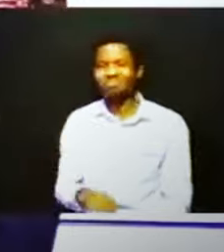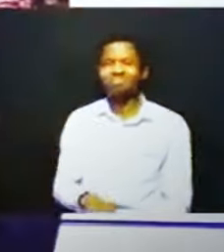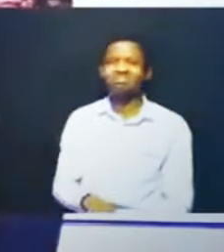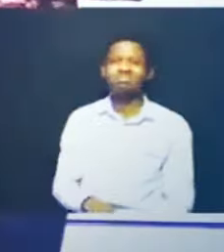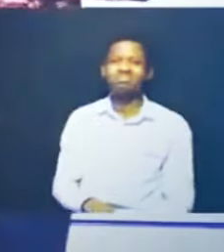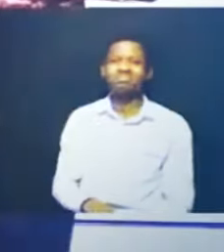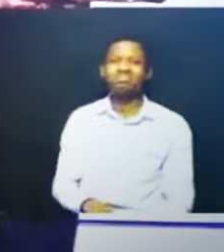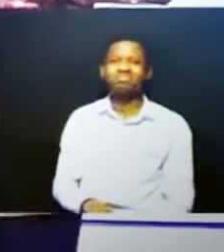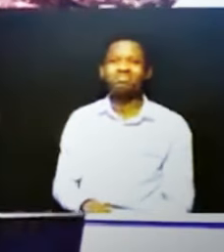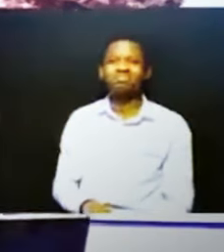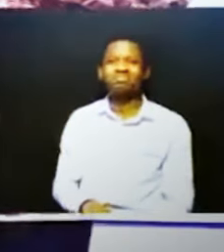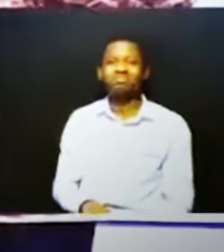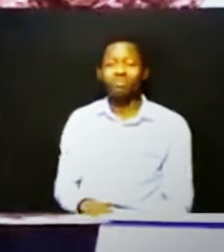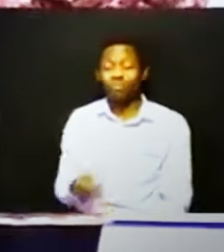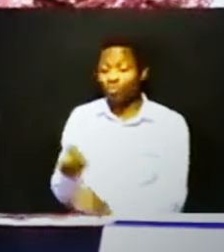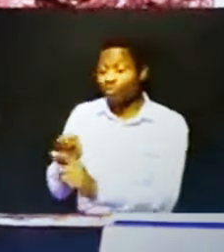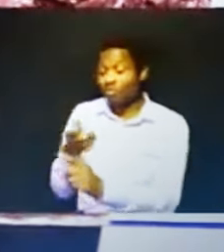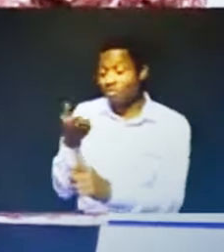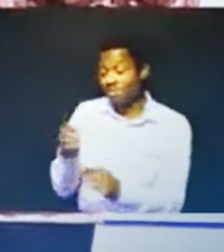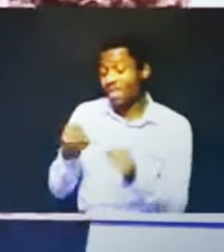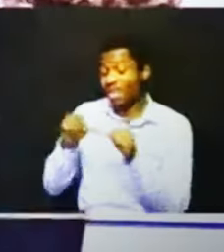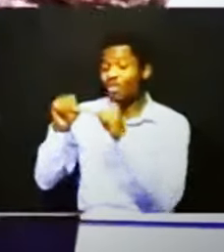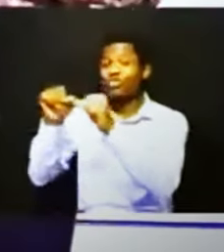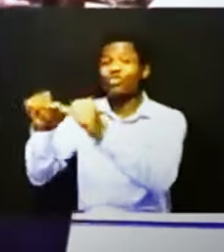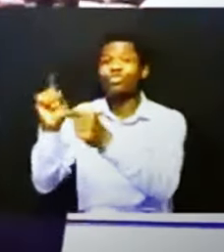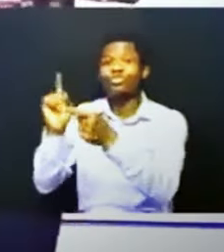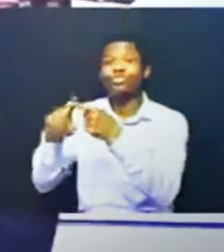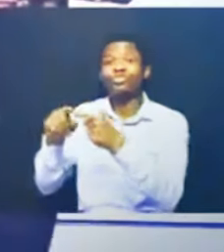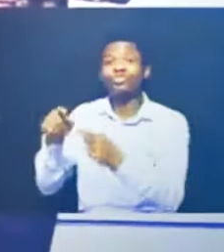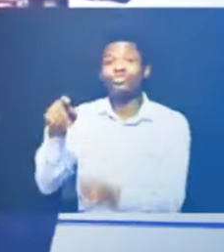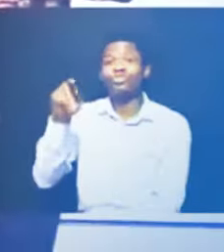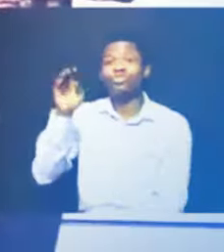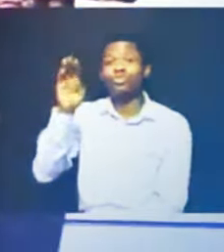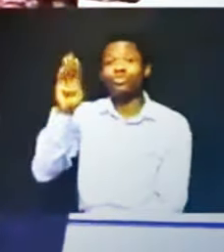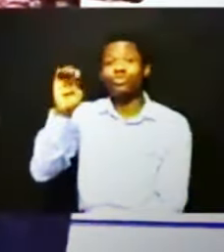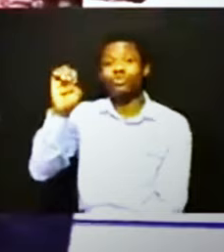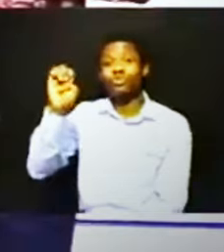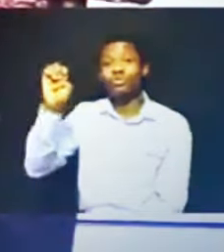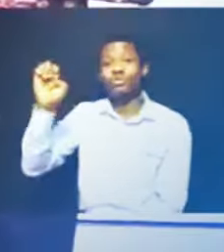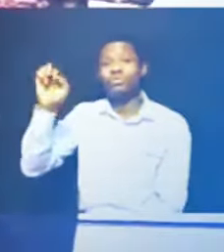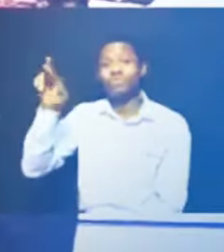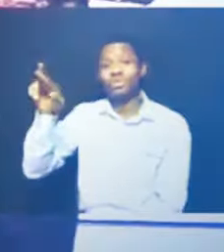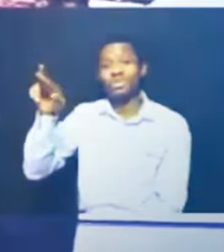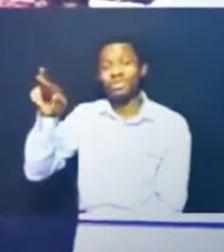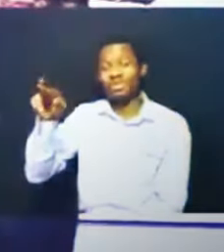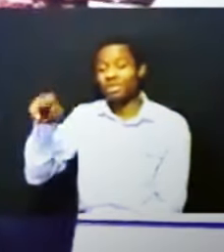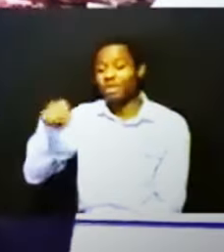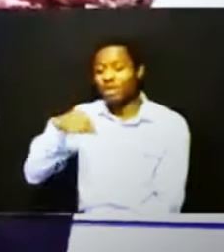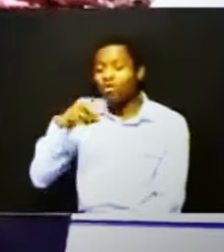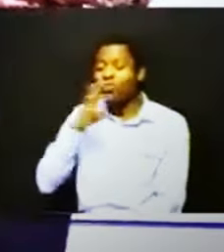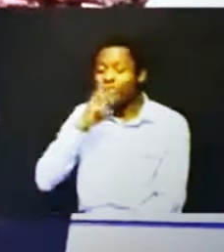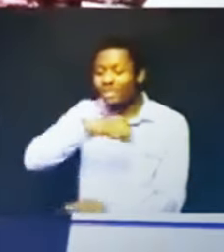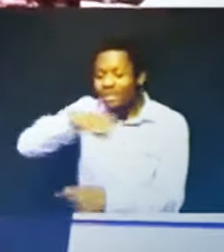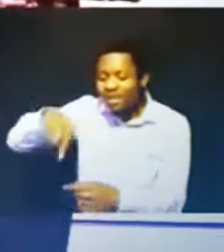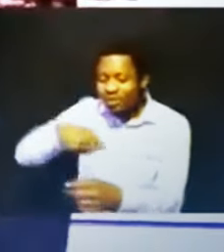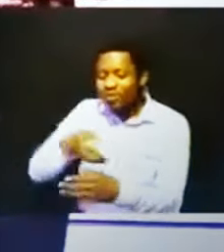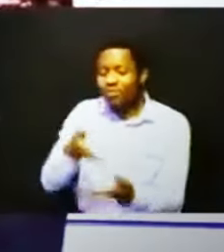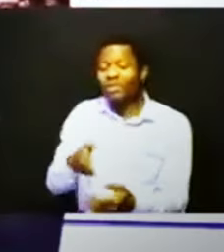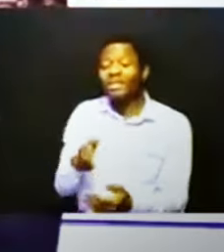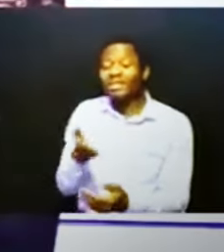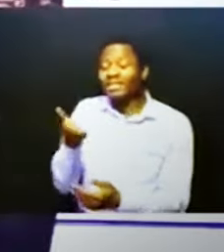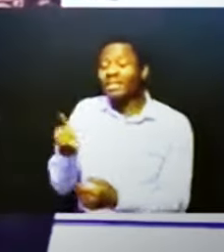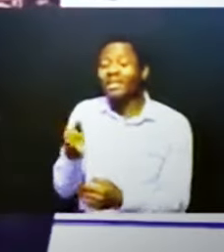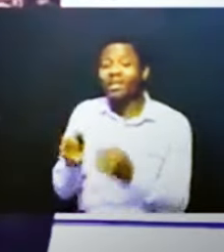From verse 16. From there they continued to bear the well where the Lord said to Moses, "Gather the